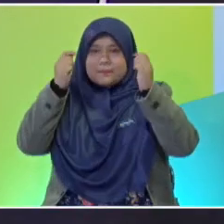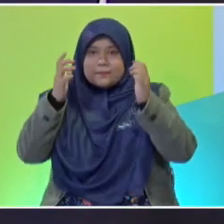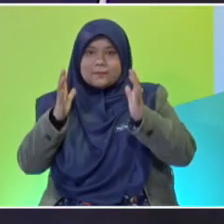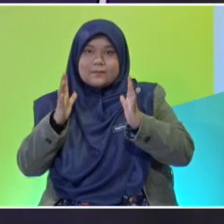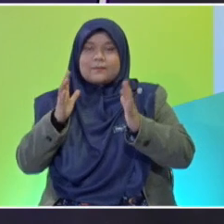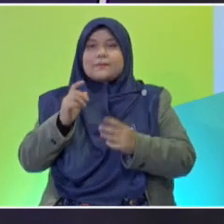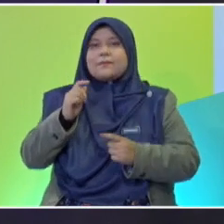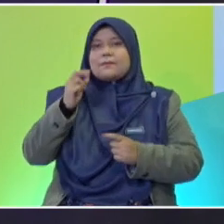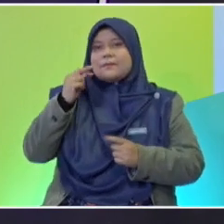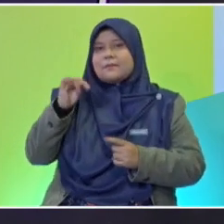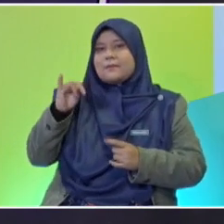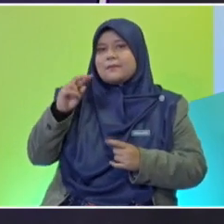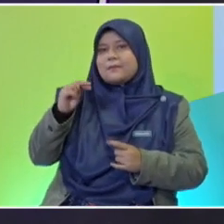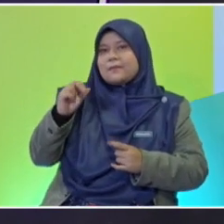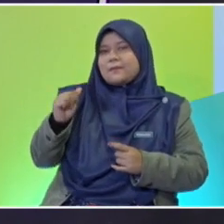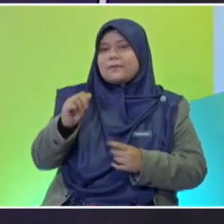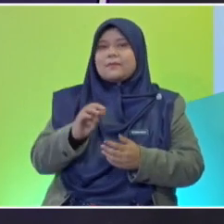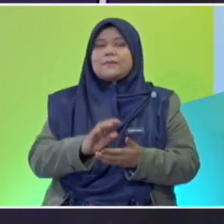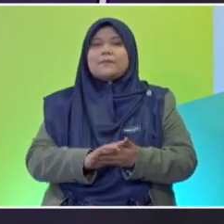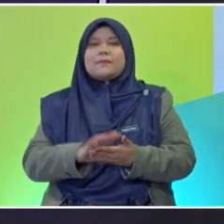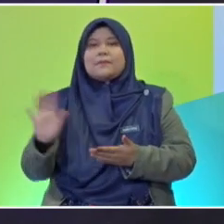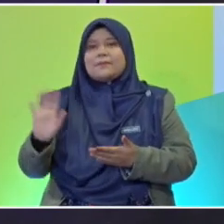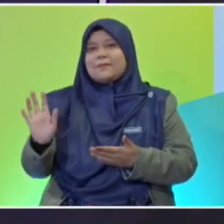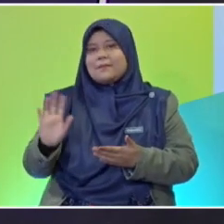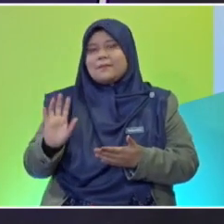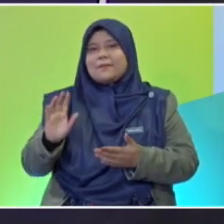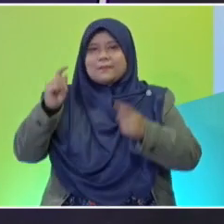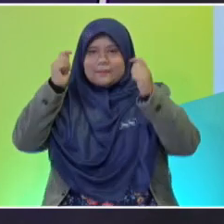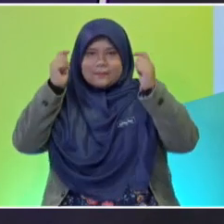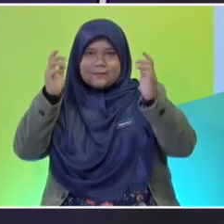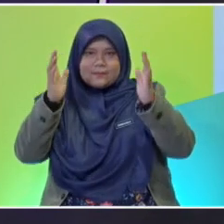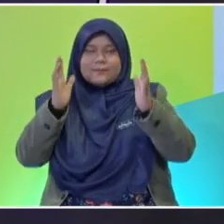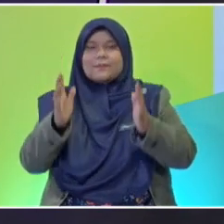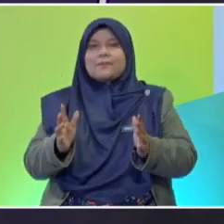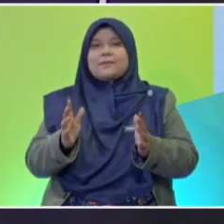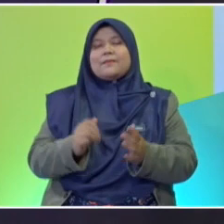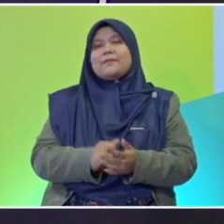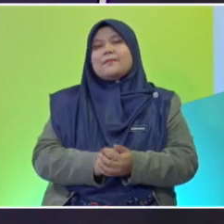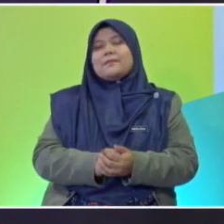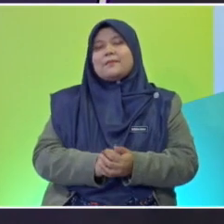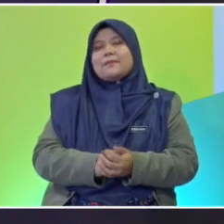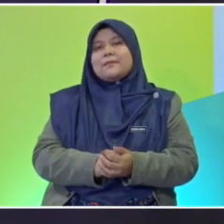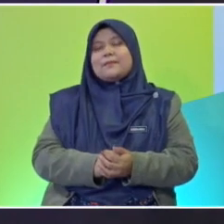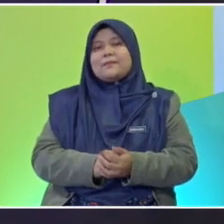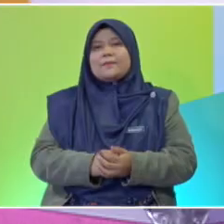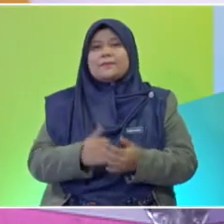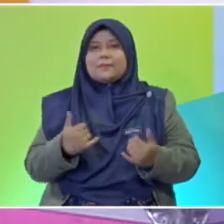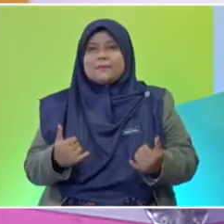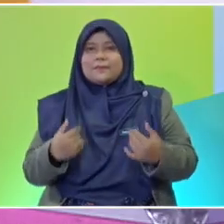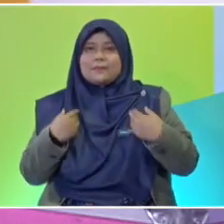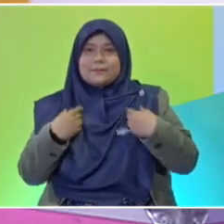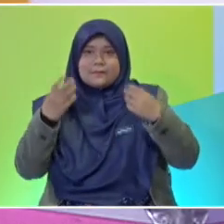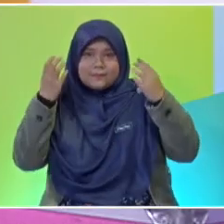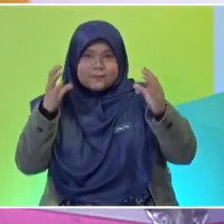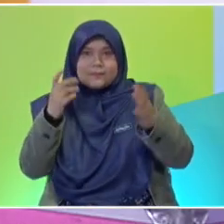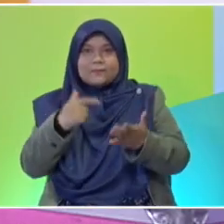teacher. Hi, Chris. Hello, everyone. Hi, everyone say hi teacher. Okay, now there's another teacher that we should welcome,